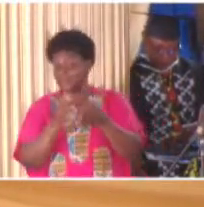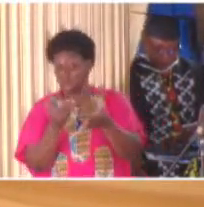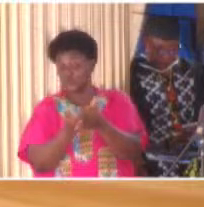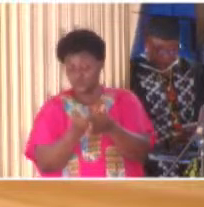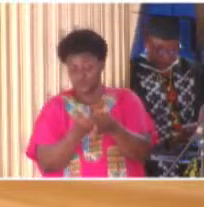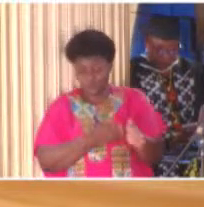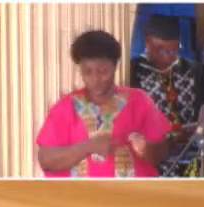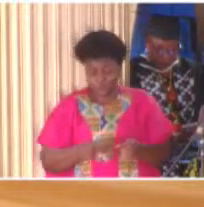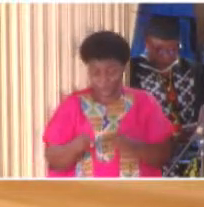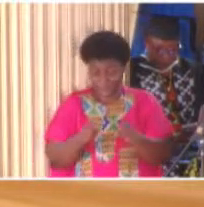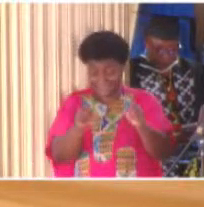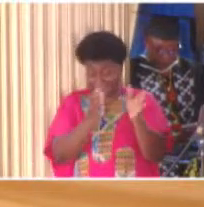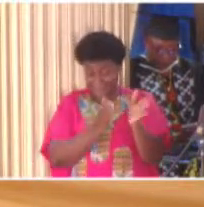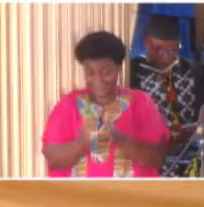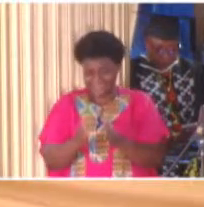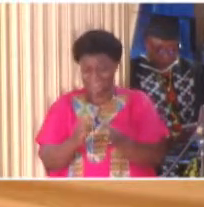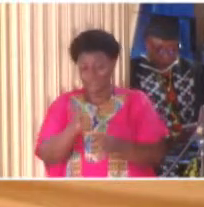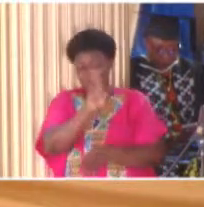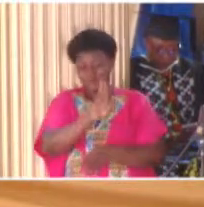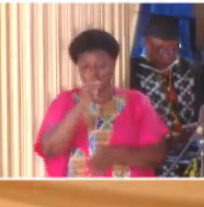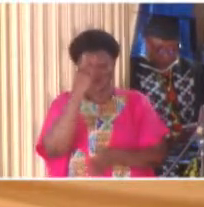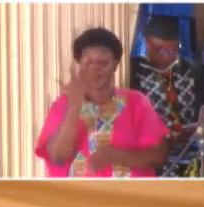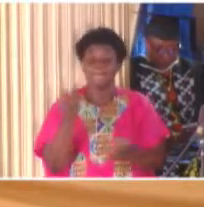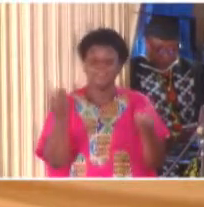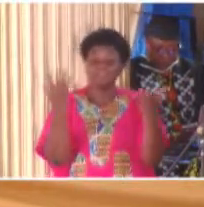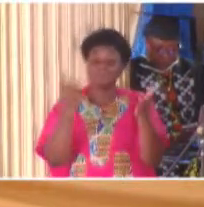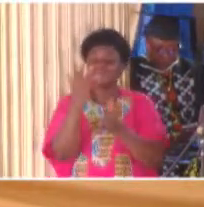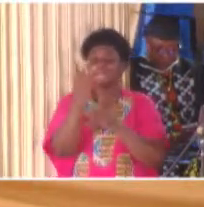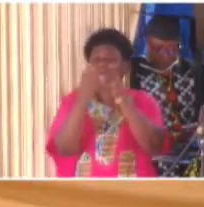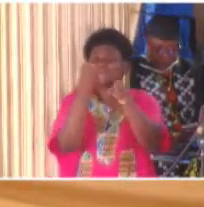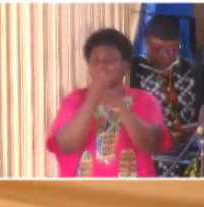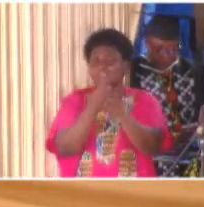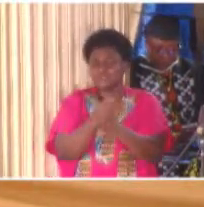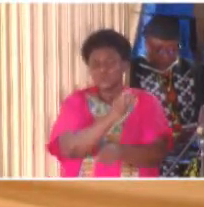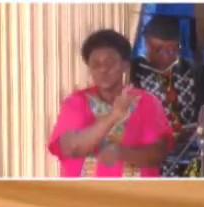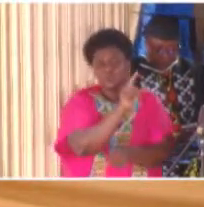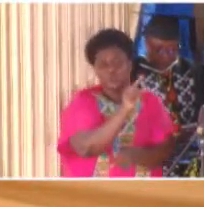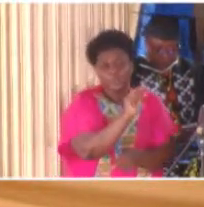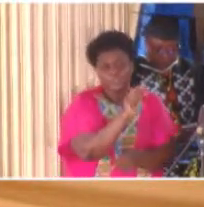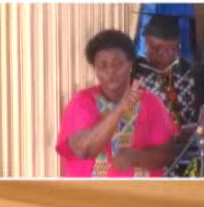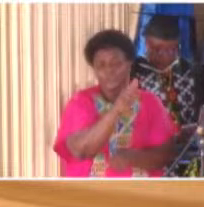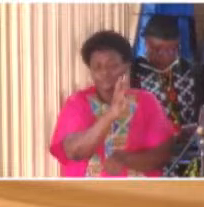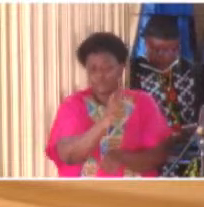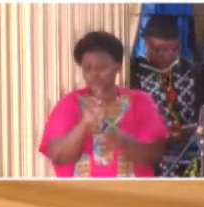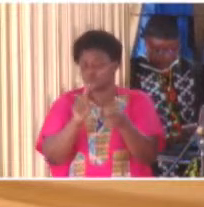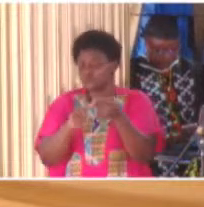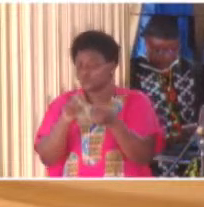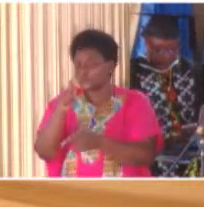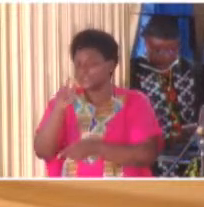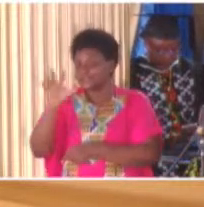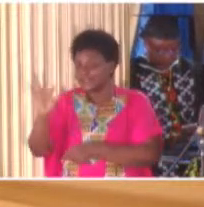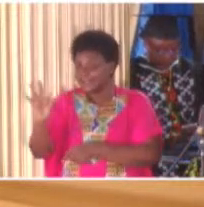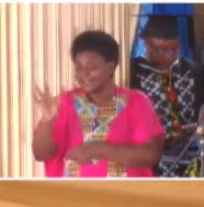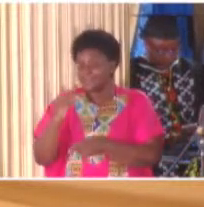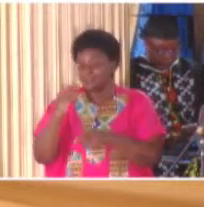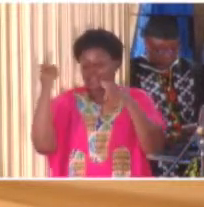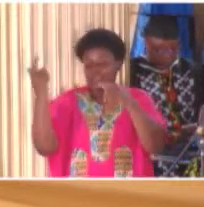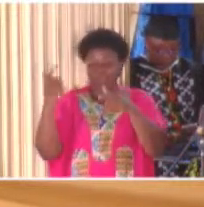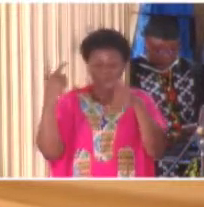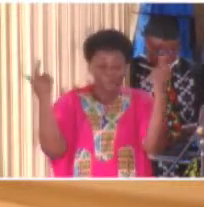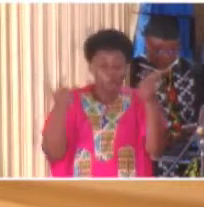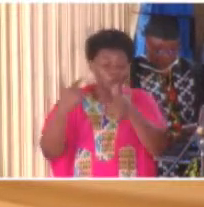plan, which is to run for 5 years, 2024-2029, was launched in July last